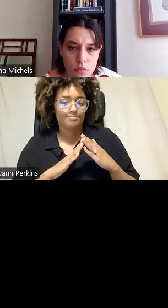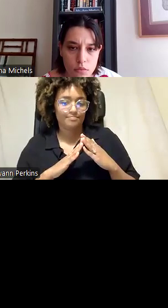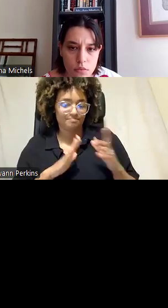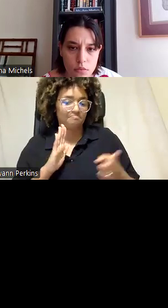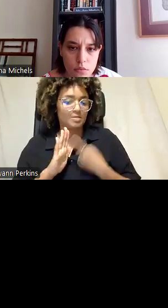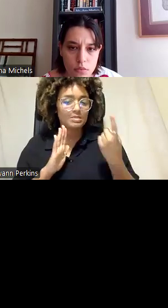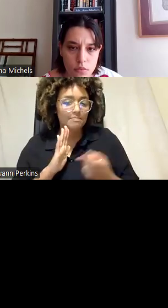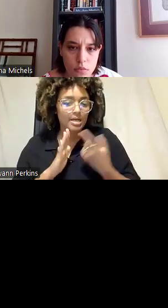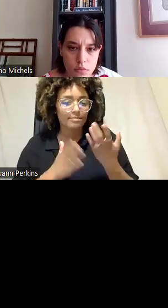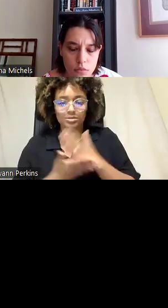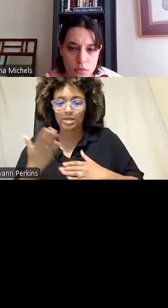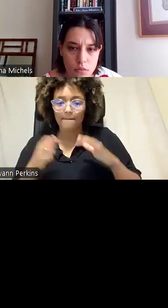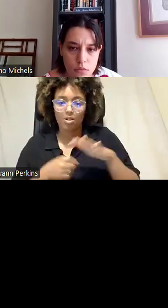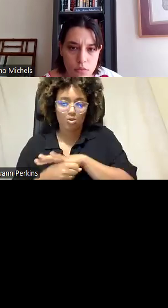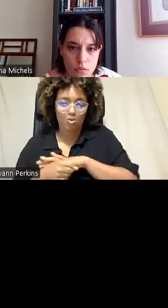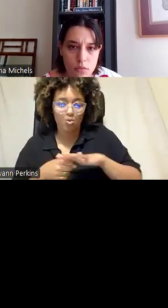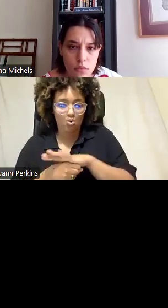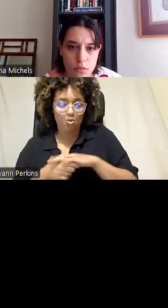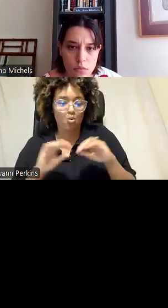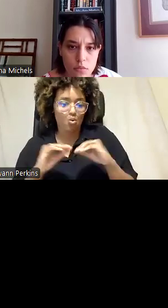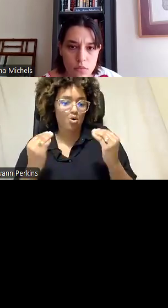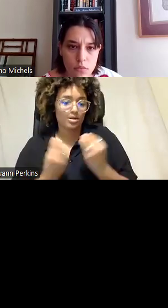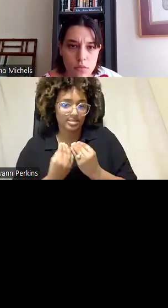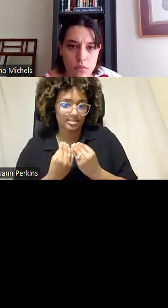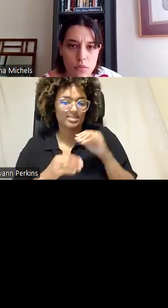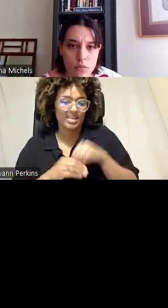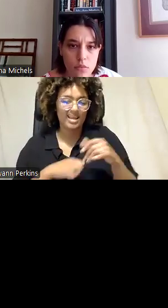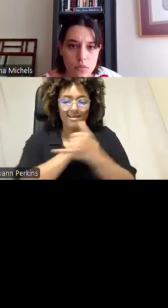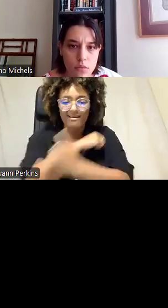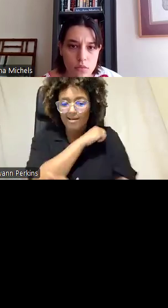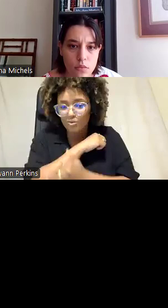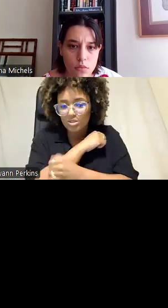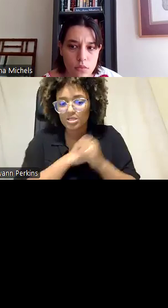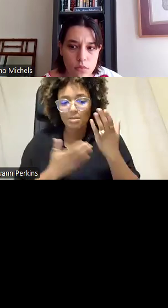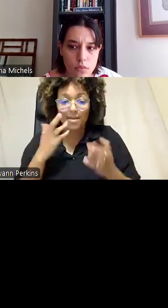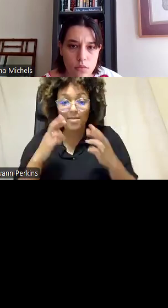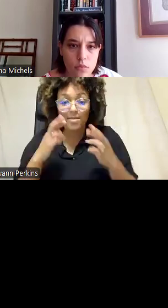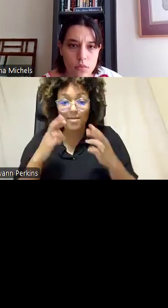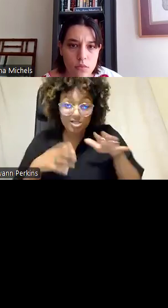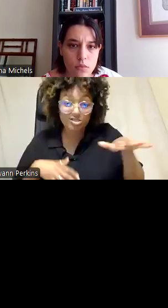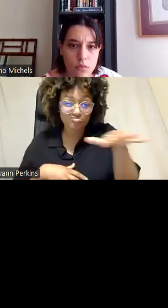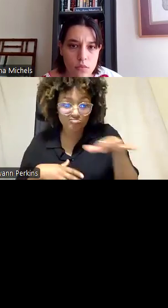some local organizations in a county or in a region that